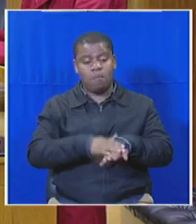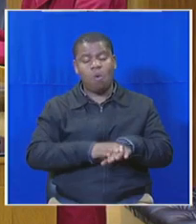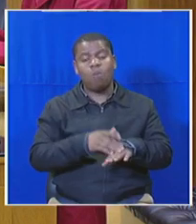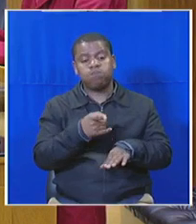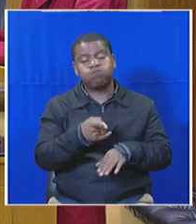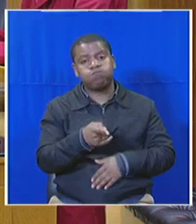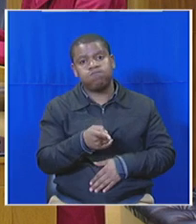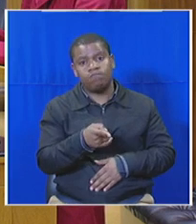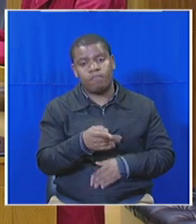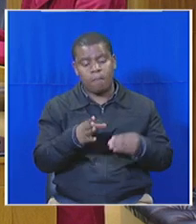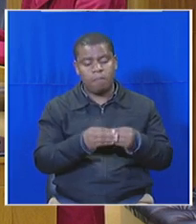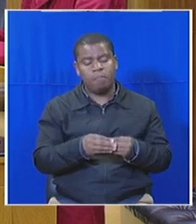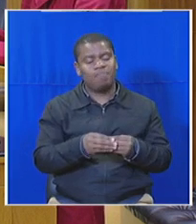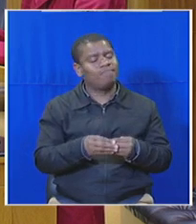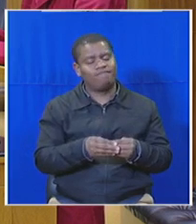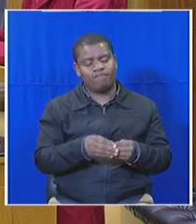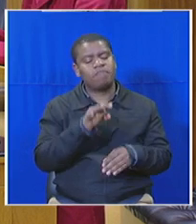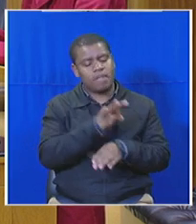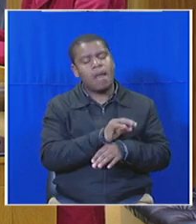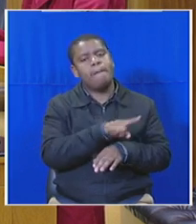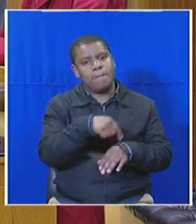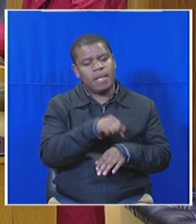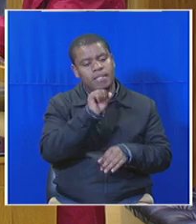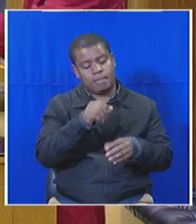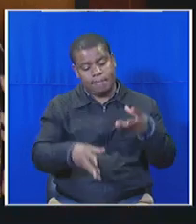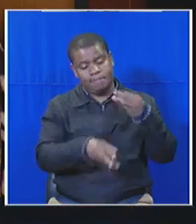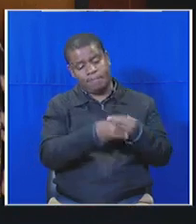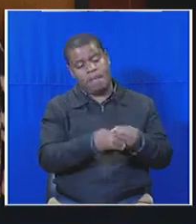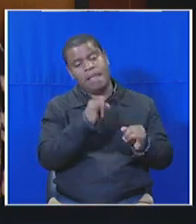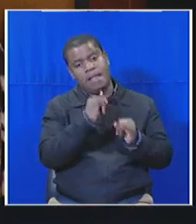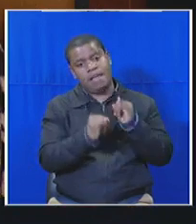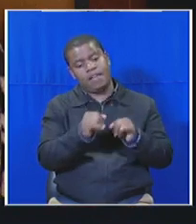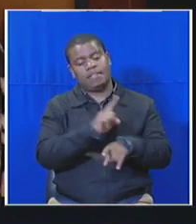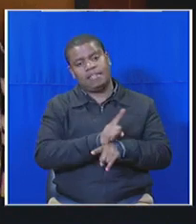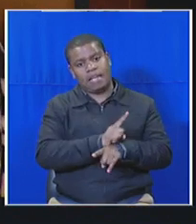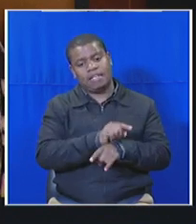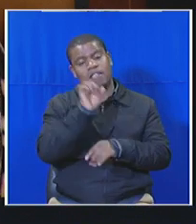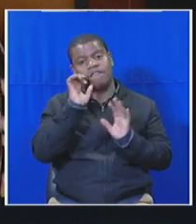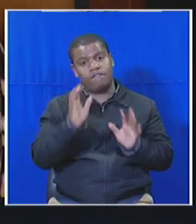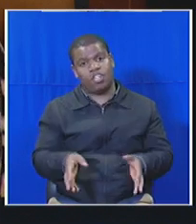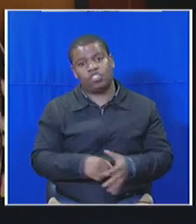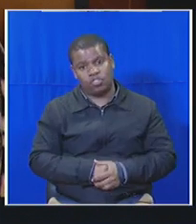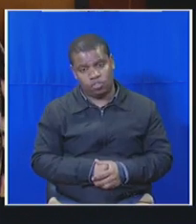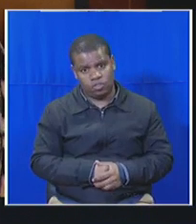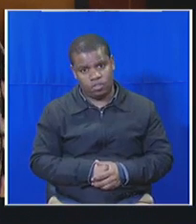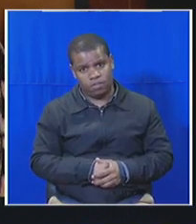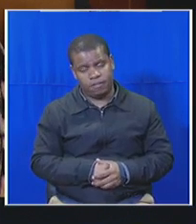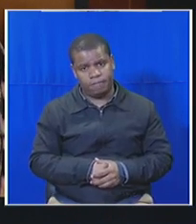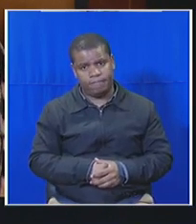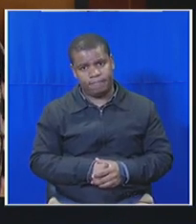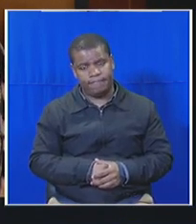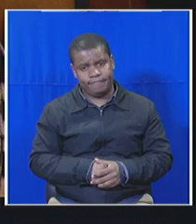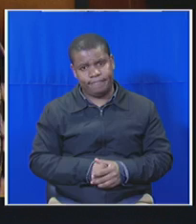member has had all his minutes. Yebo baba uNjomani, nabheke eceleni kuwe ukuthi isikhathi